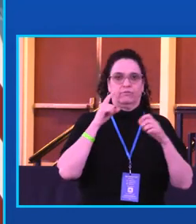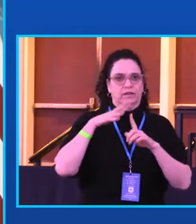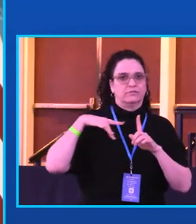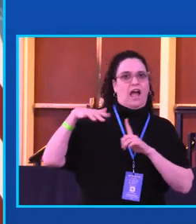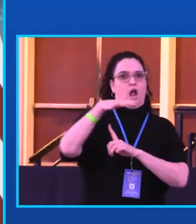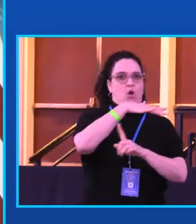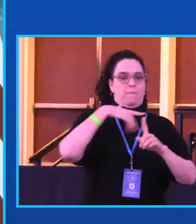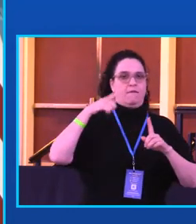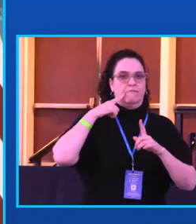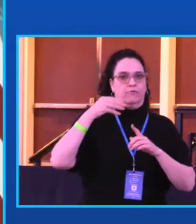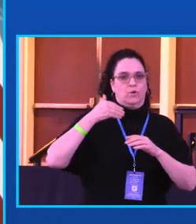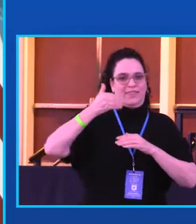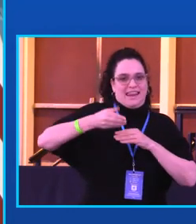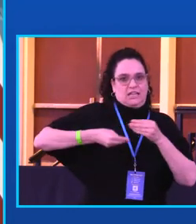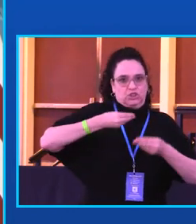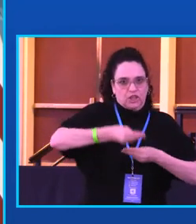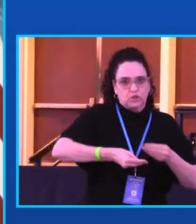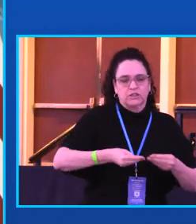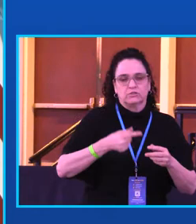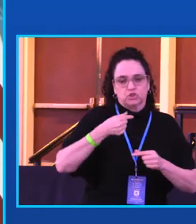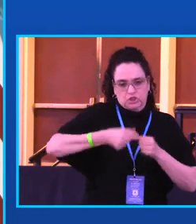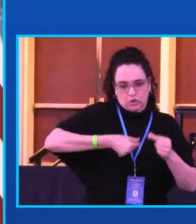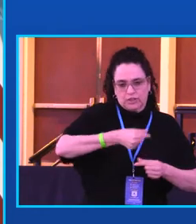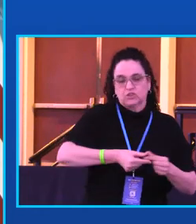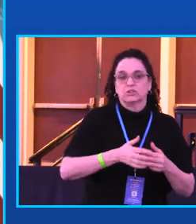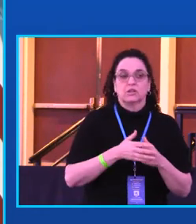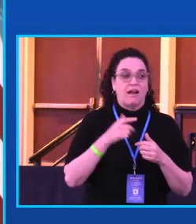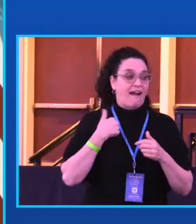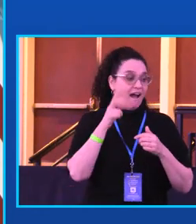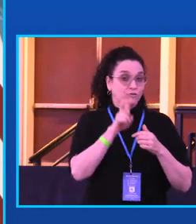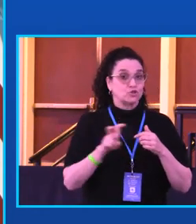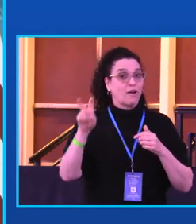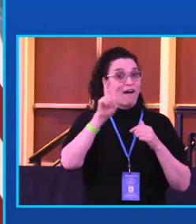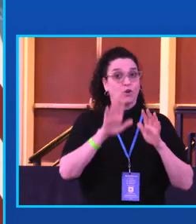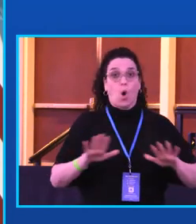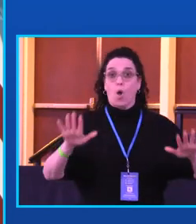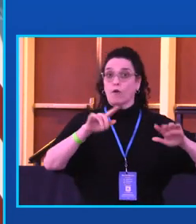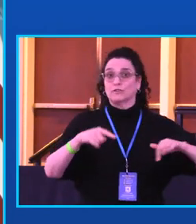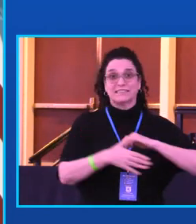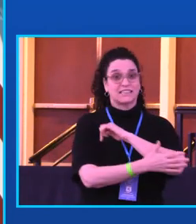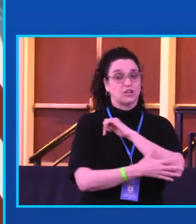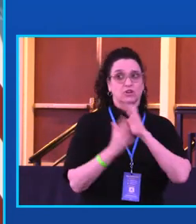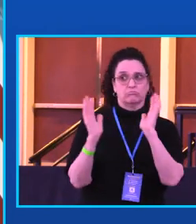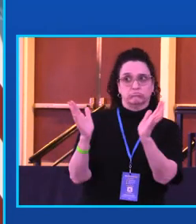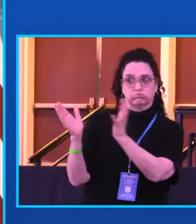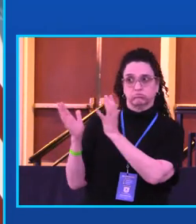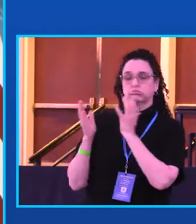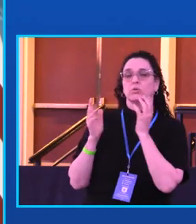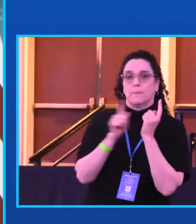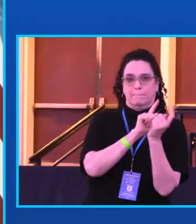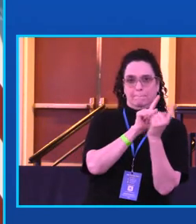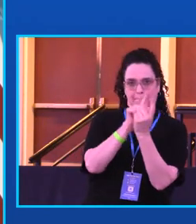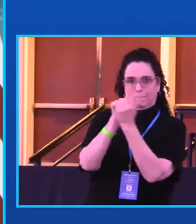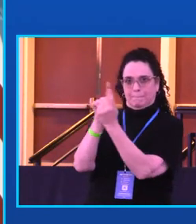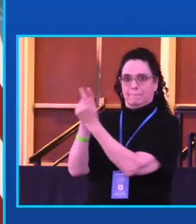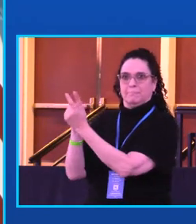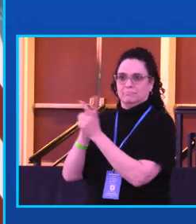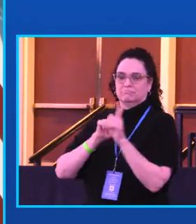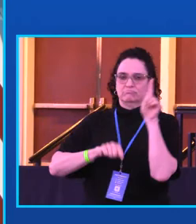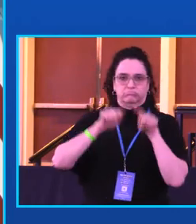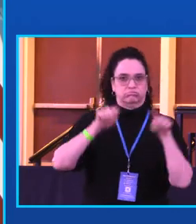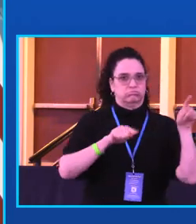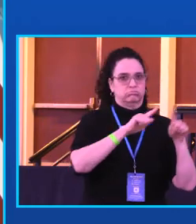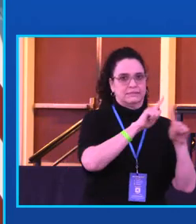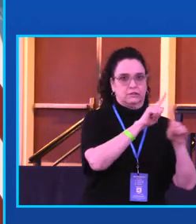And over the past year, I have traveled our country talking with many leaders, including those from, of course,